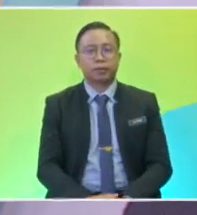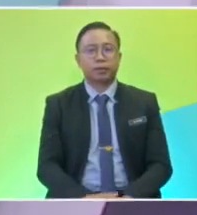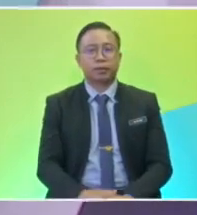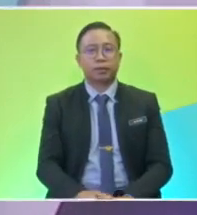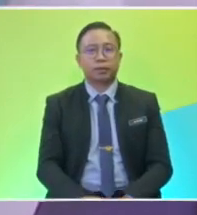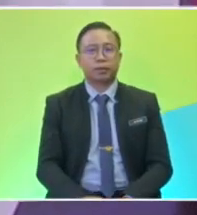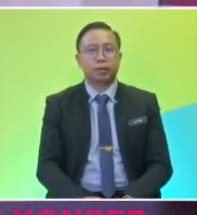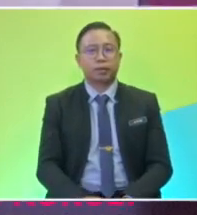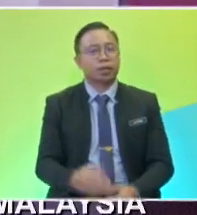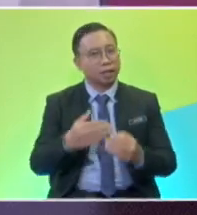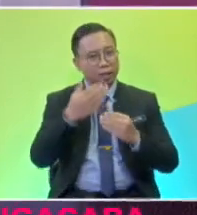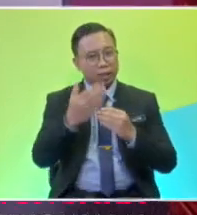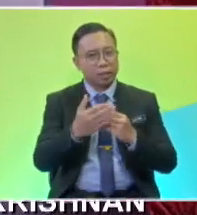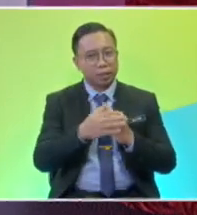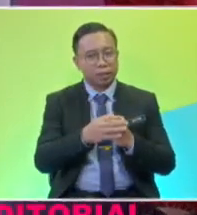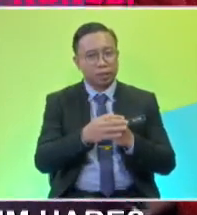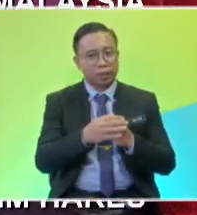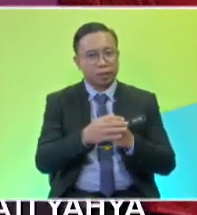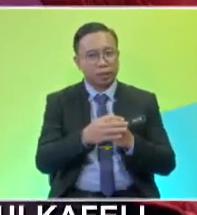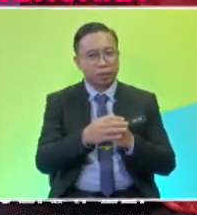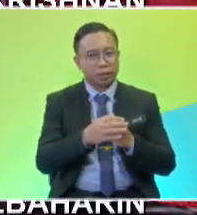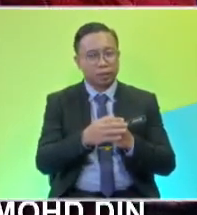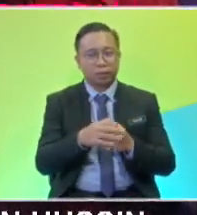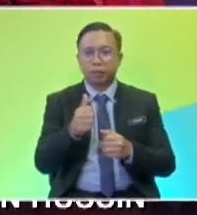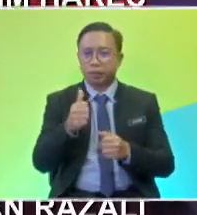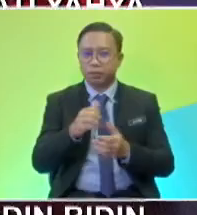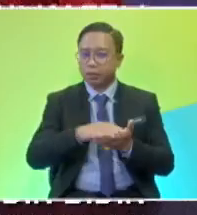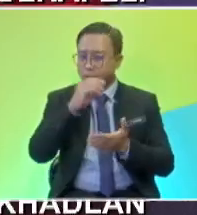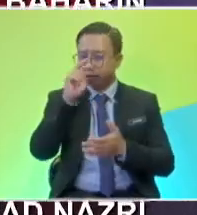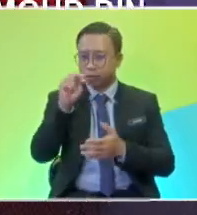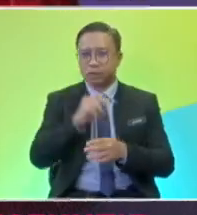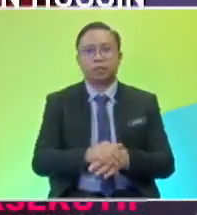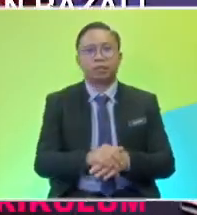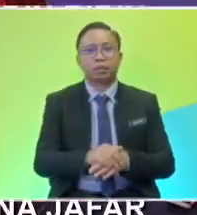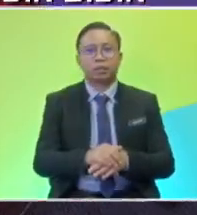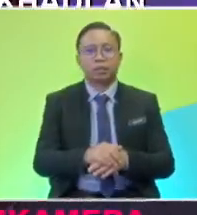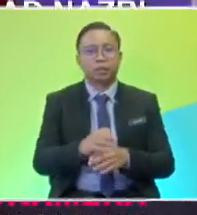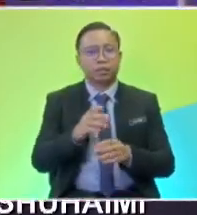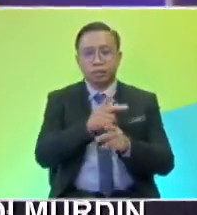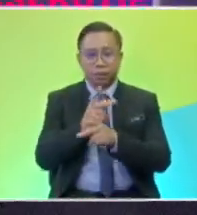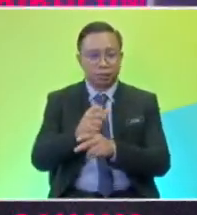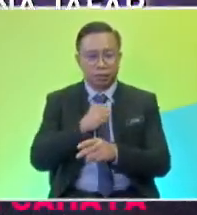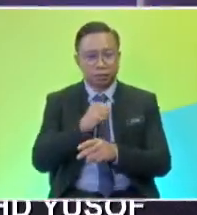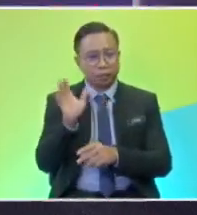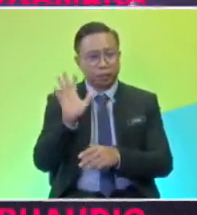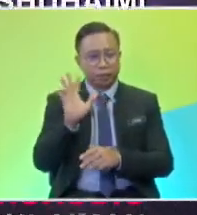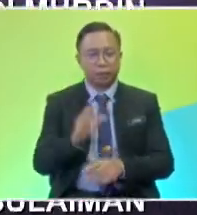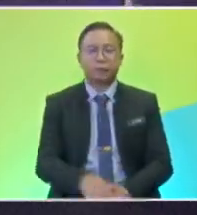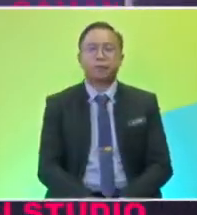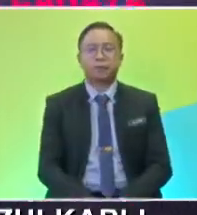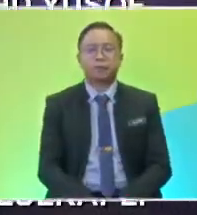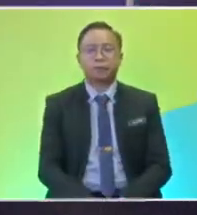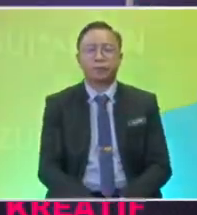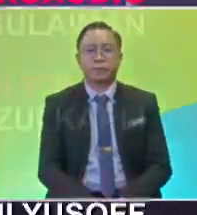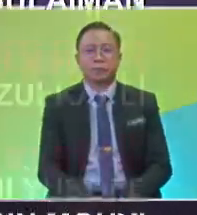back next round with an amazing session, of course, right, teachers? So with that, everyone, take care. Bye-bye. Bye.